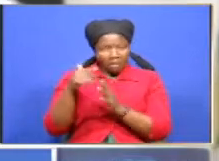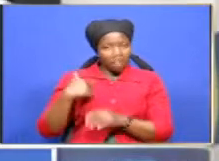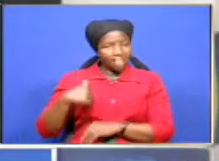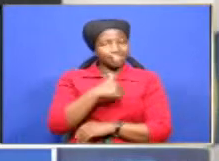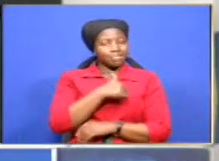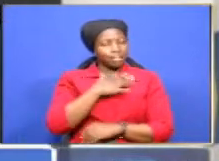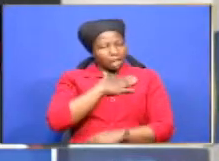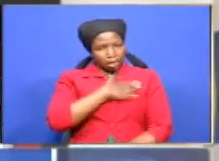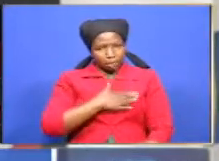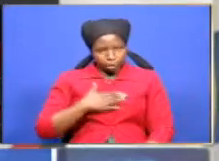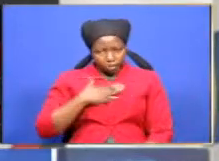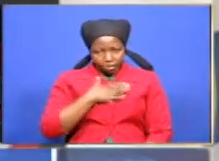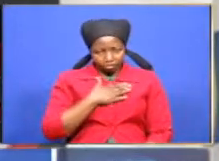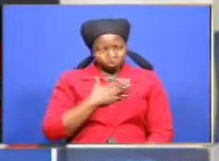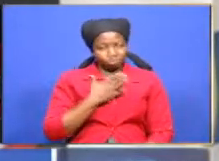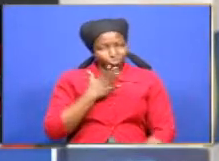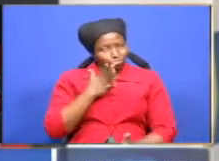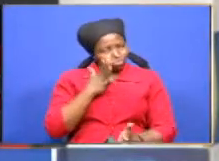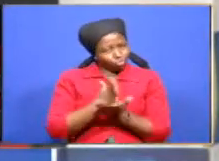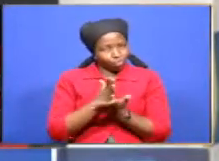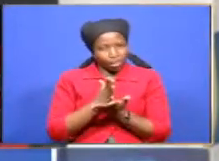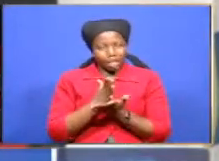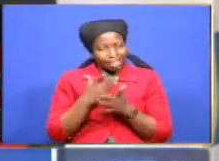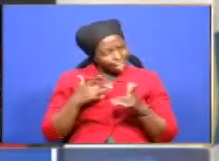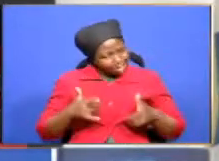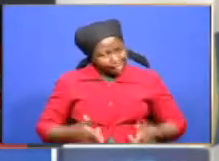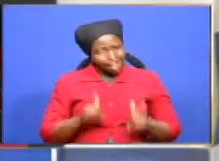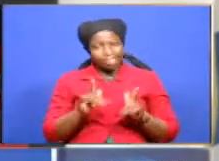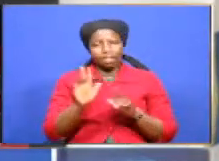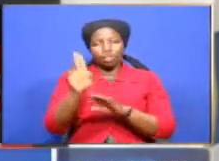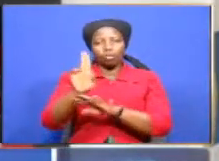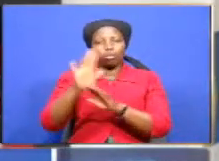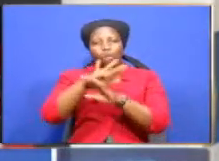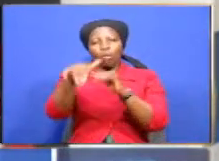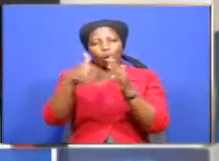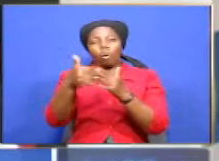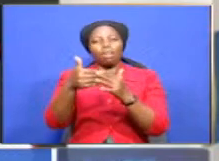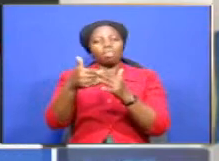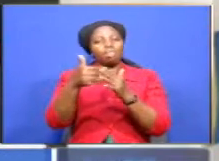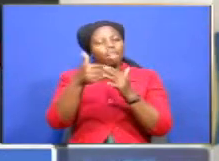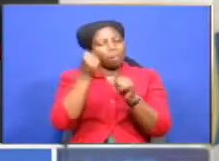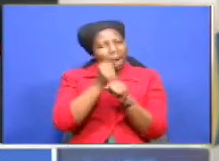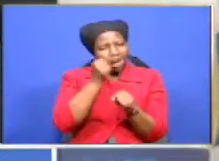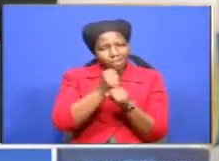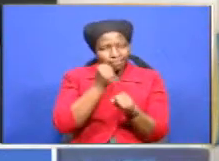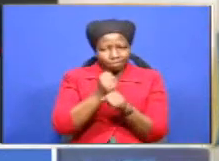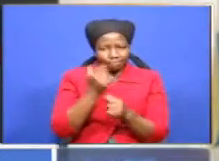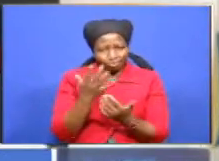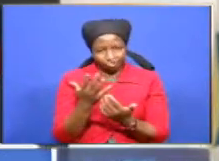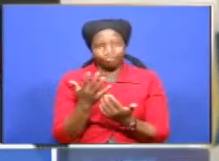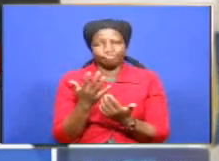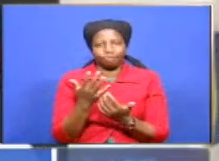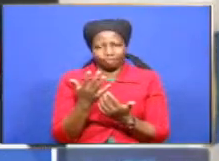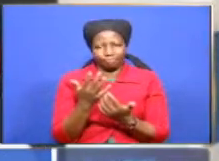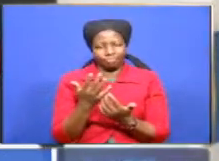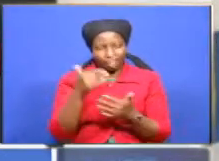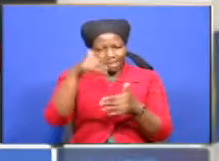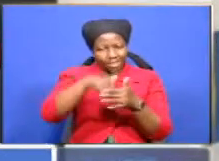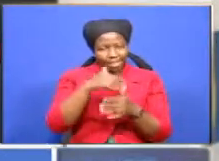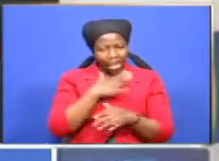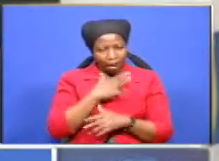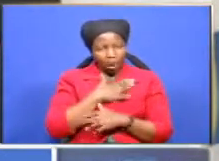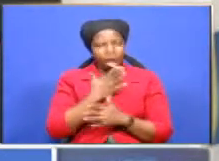really, let us use all the efforts within our